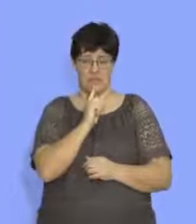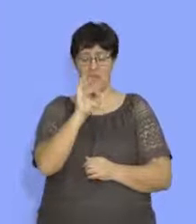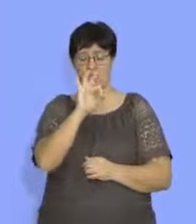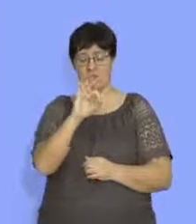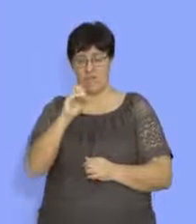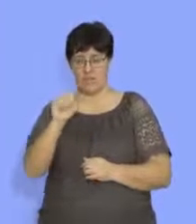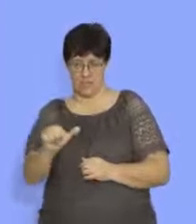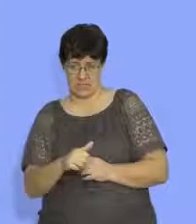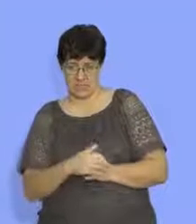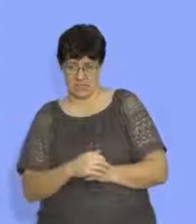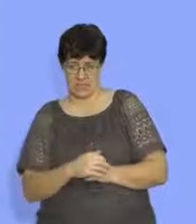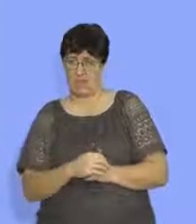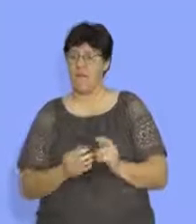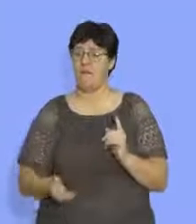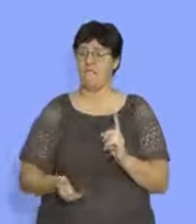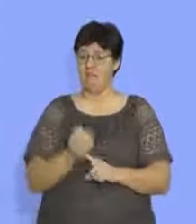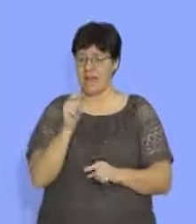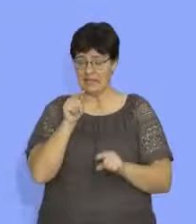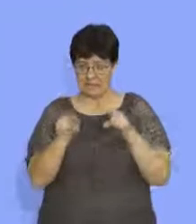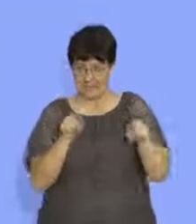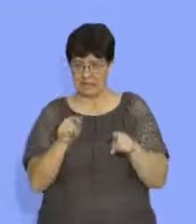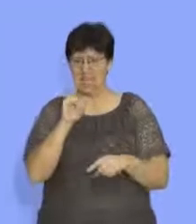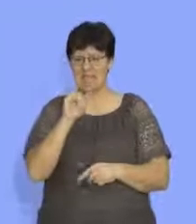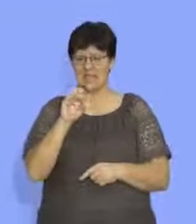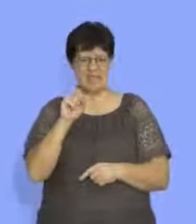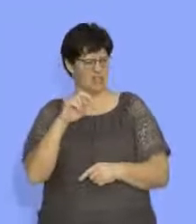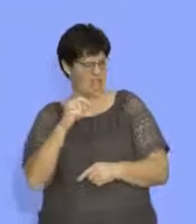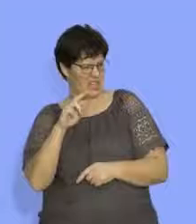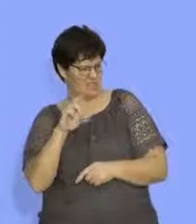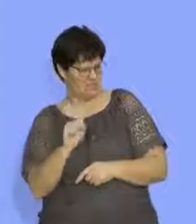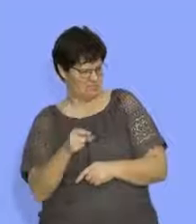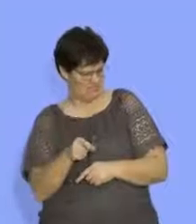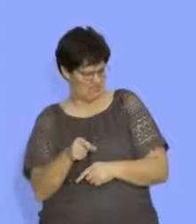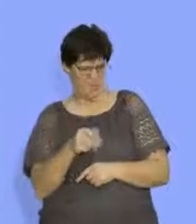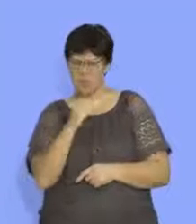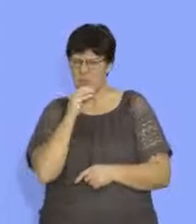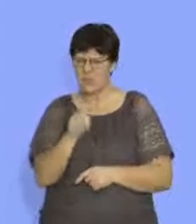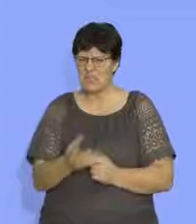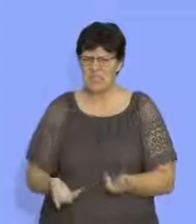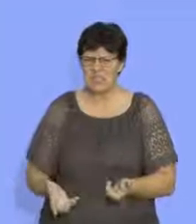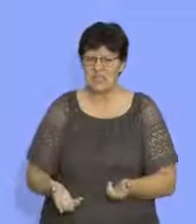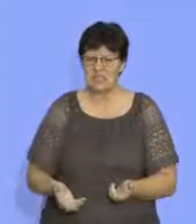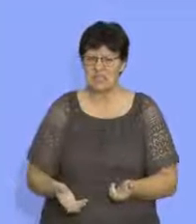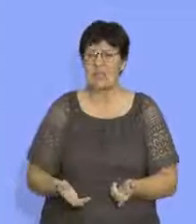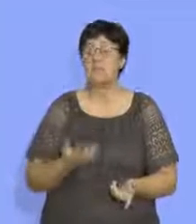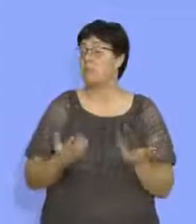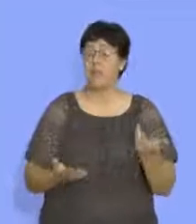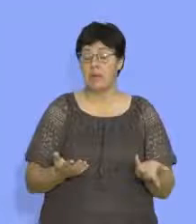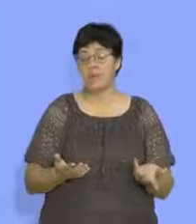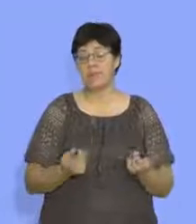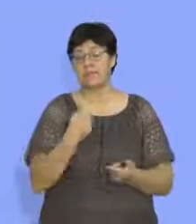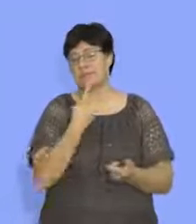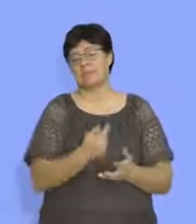3,306. Then we want to find those two integers. What does this mean? It means that if I have maybe,